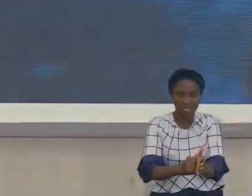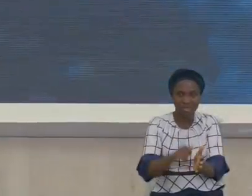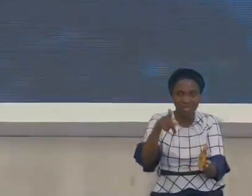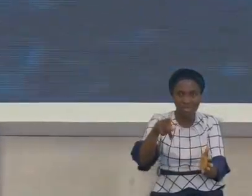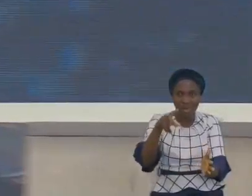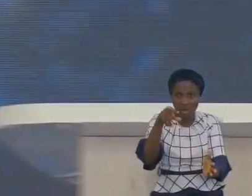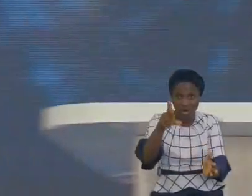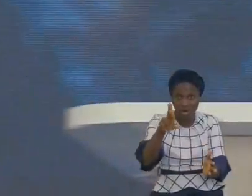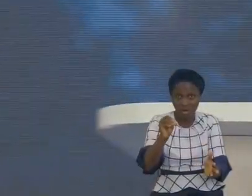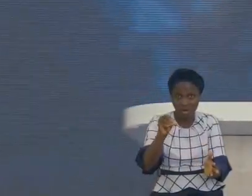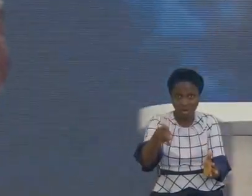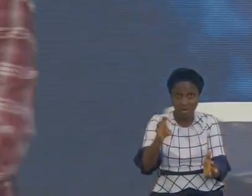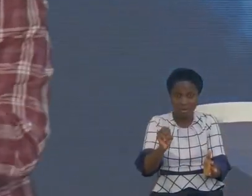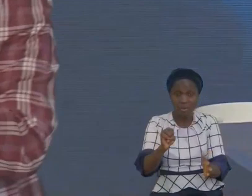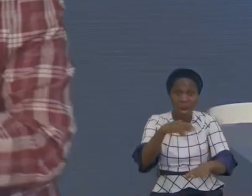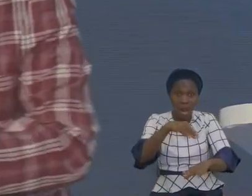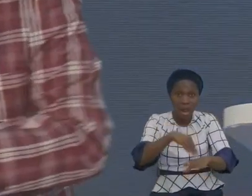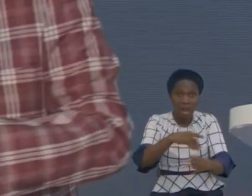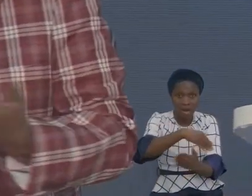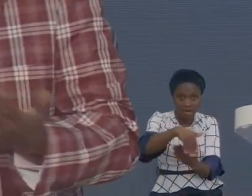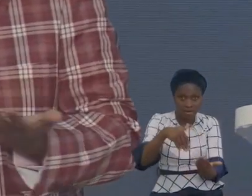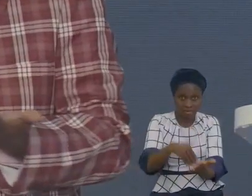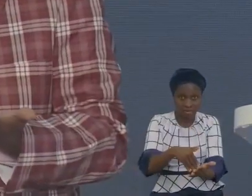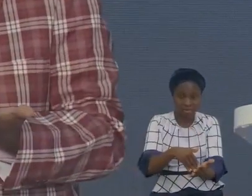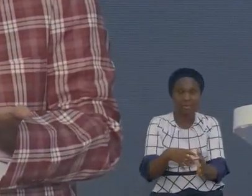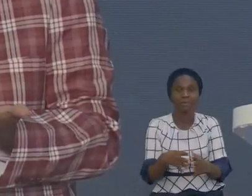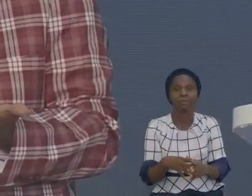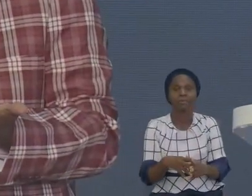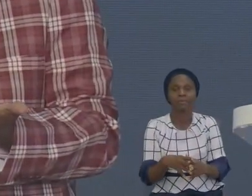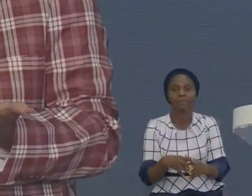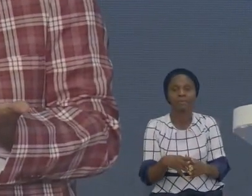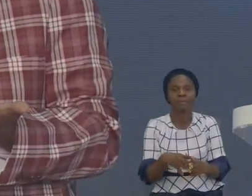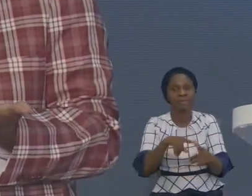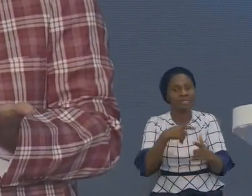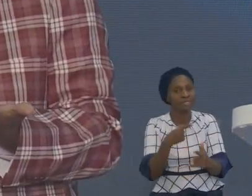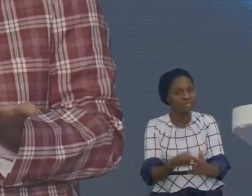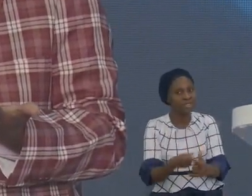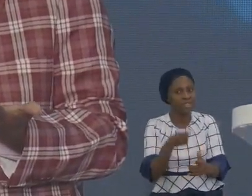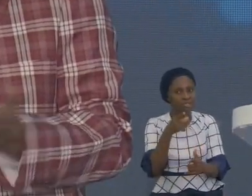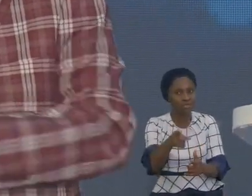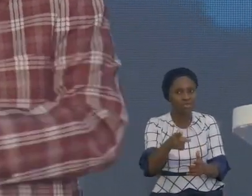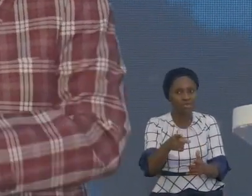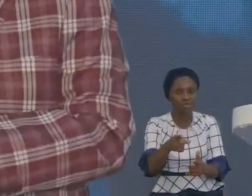And then you tie the other end of the rope on the neck of the goat.